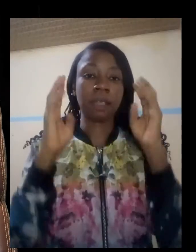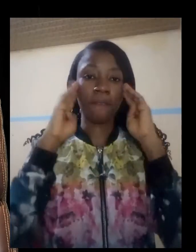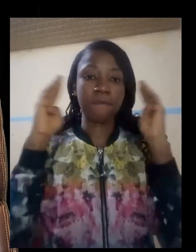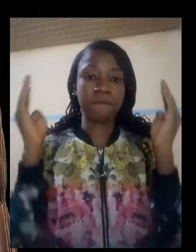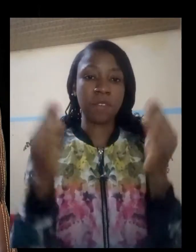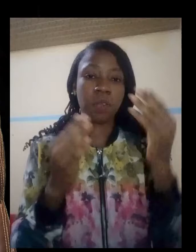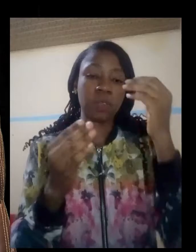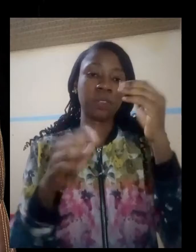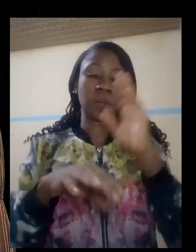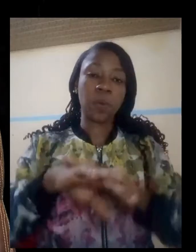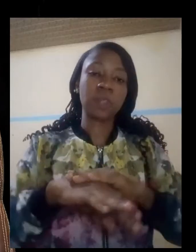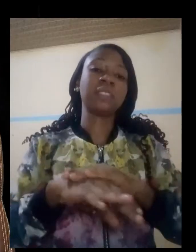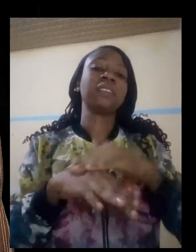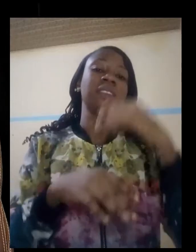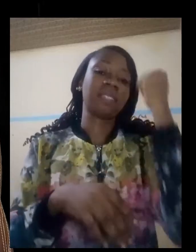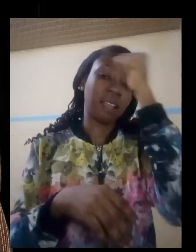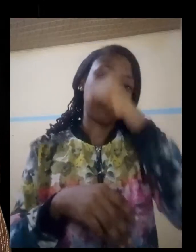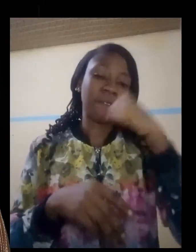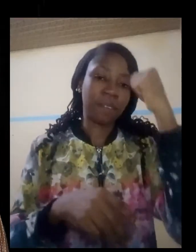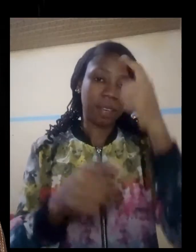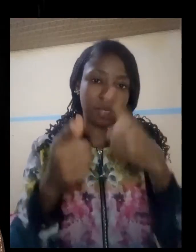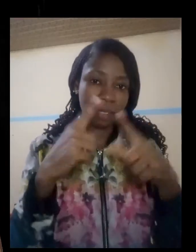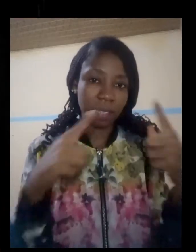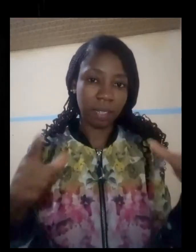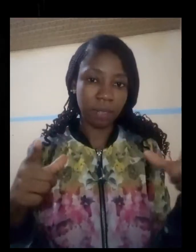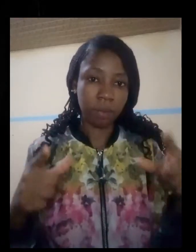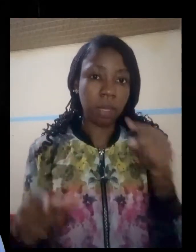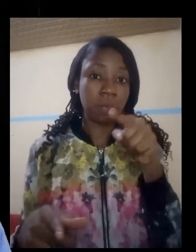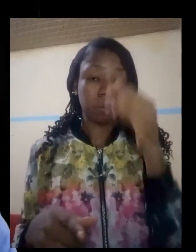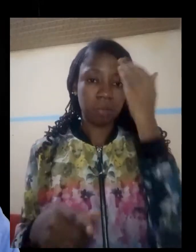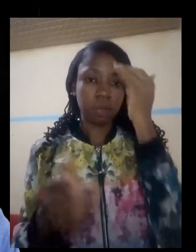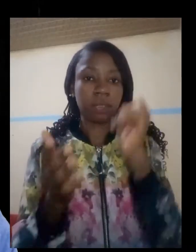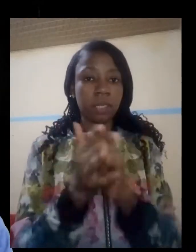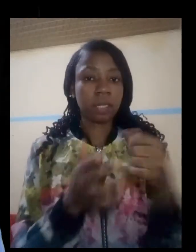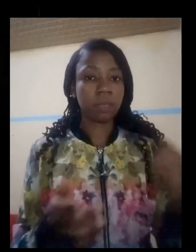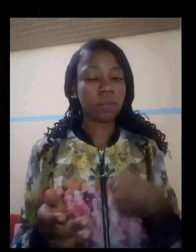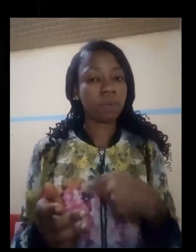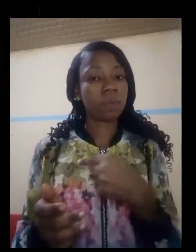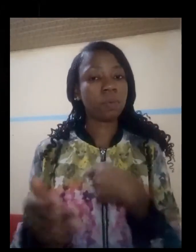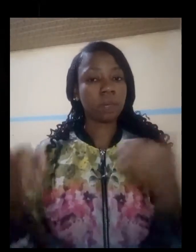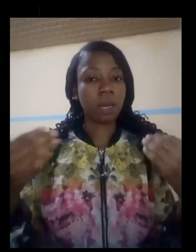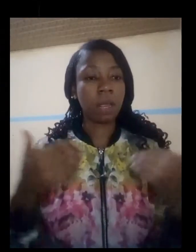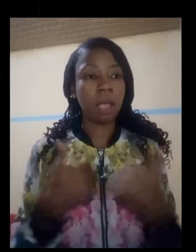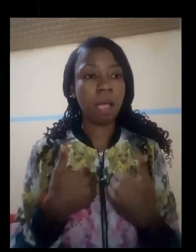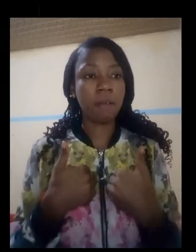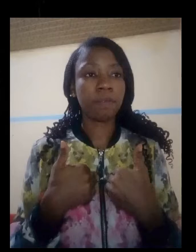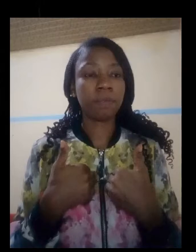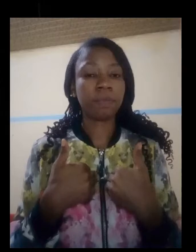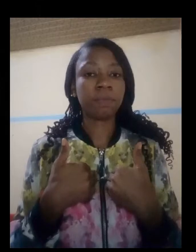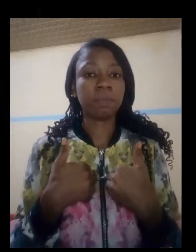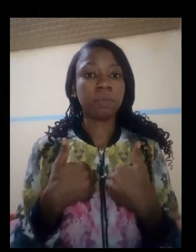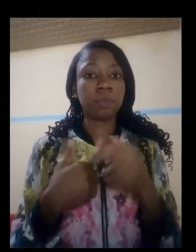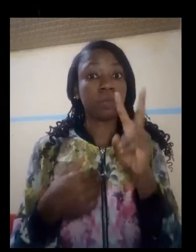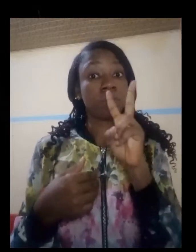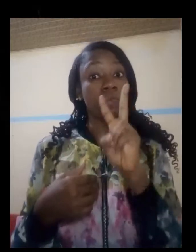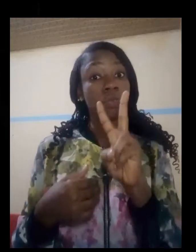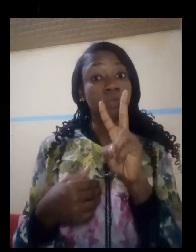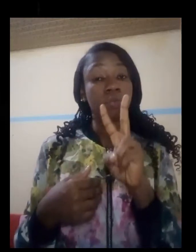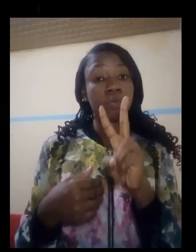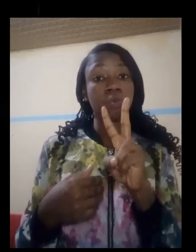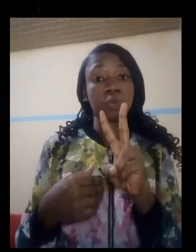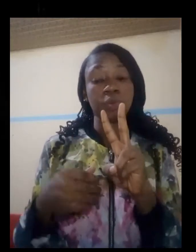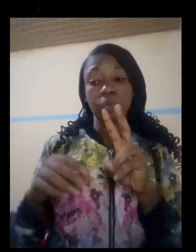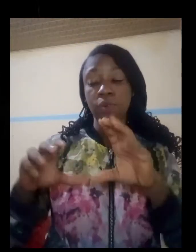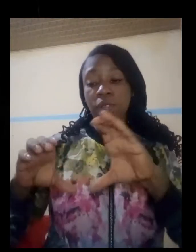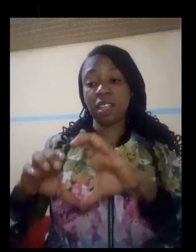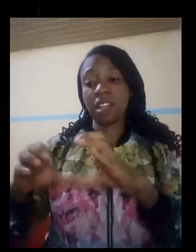you know that we have had 2 batches of students that are currently doing